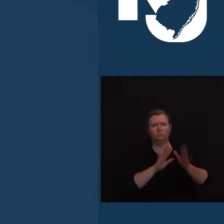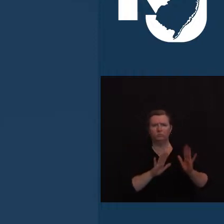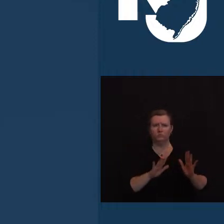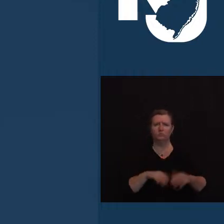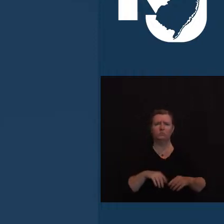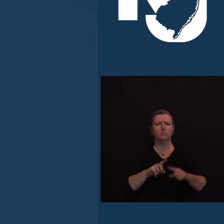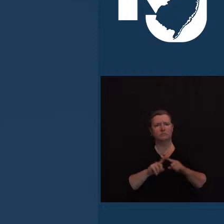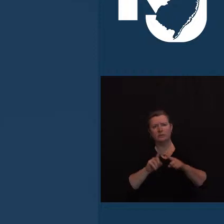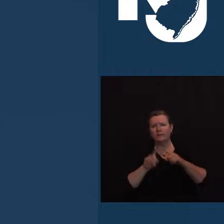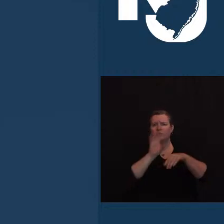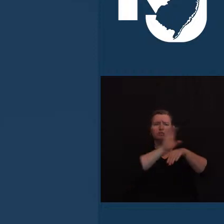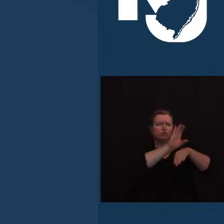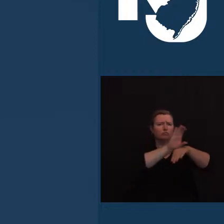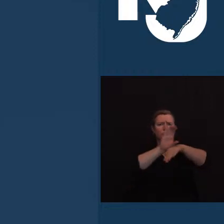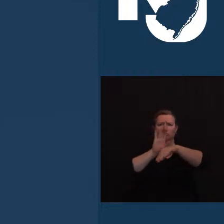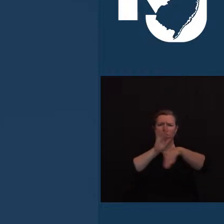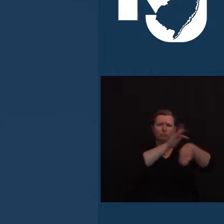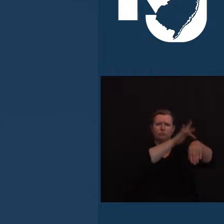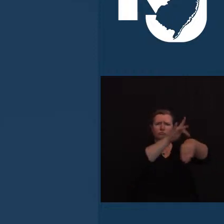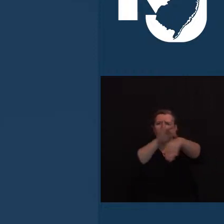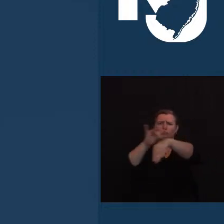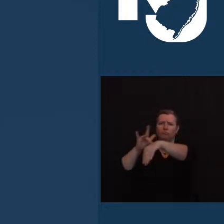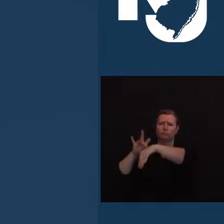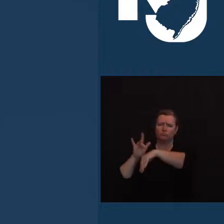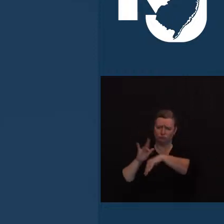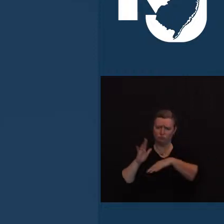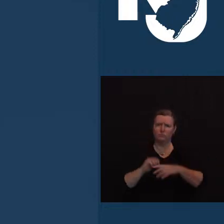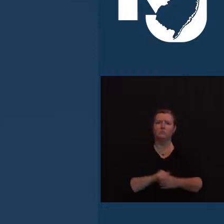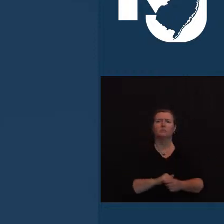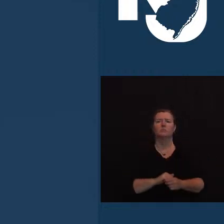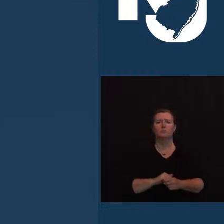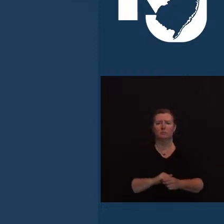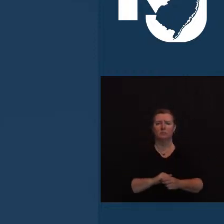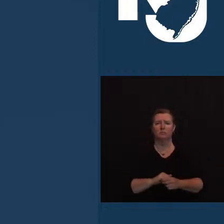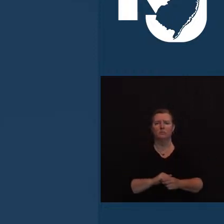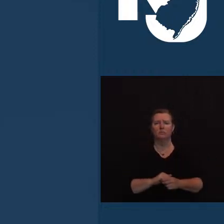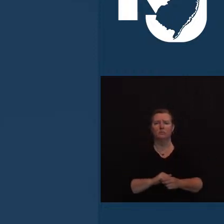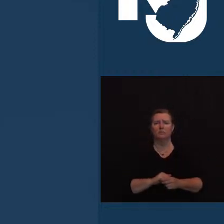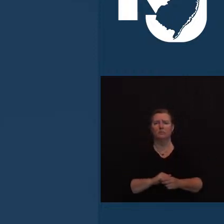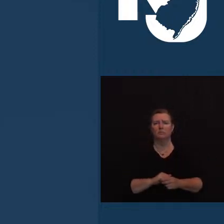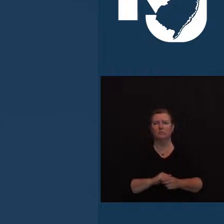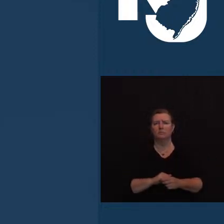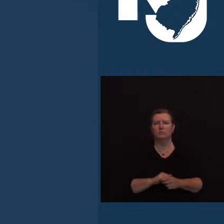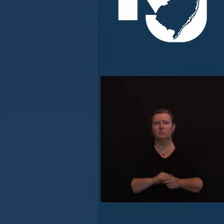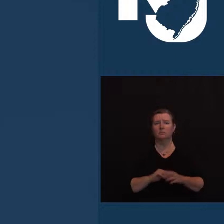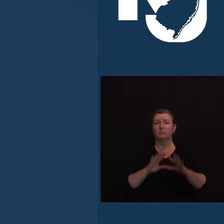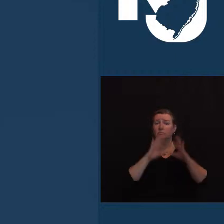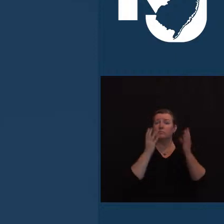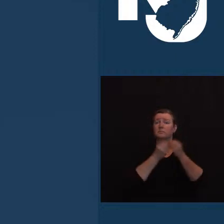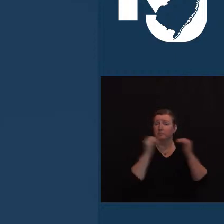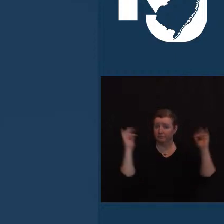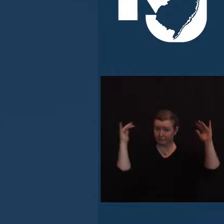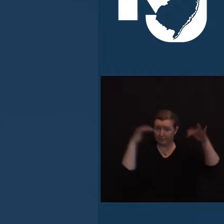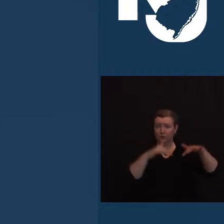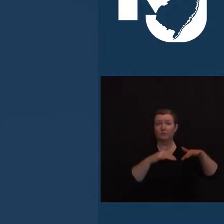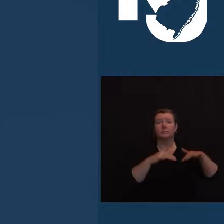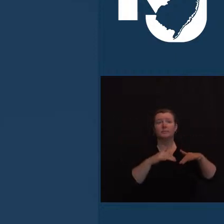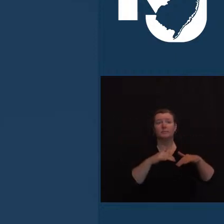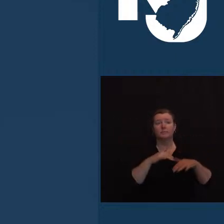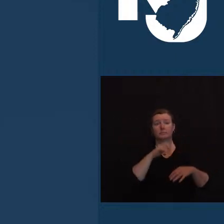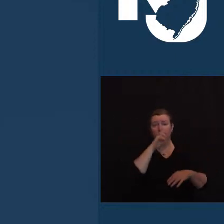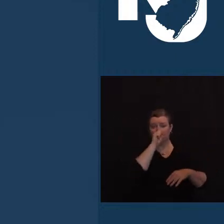Newark, and Union Baptist Church in Orange, which was the family's spiritual home. Brenda was 78 years old.